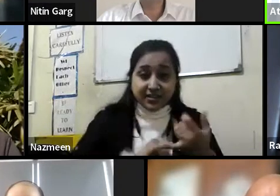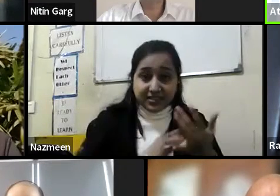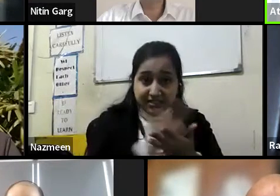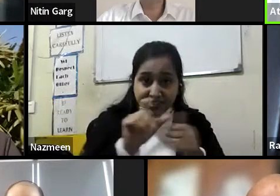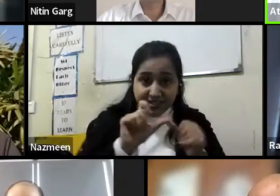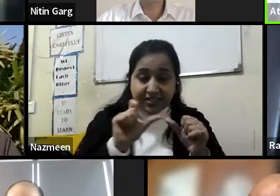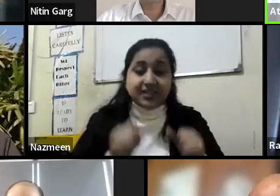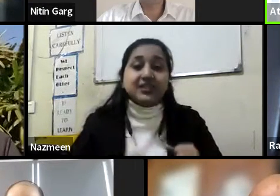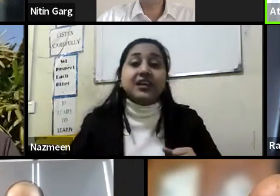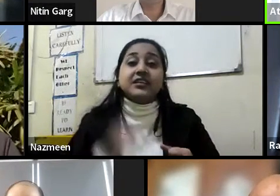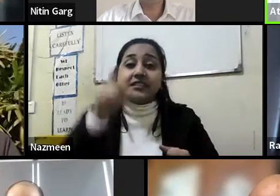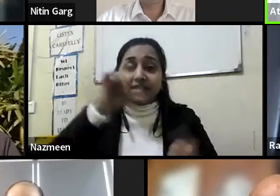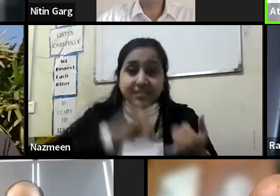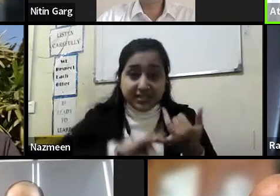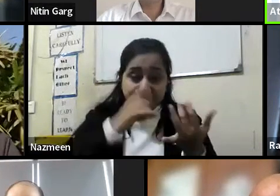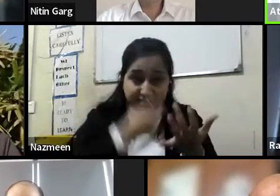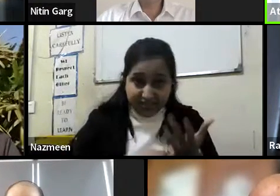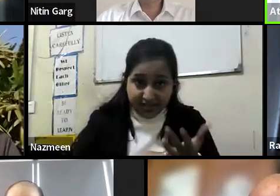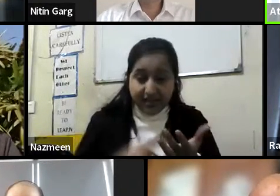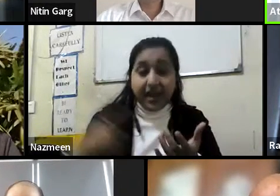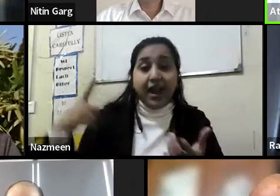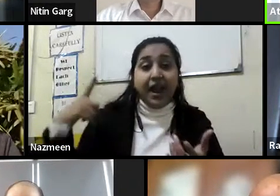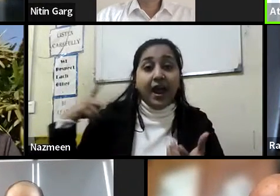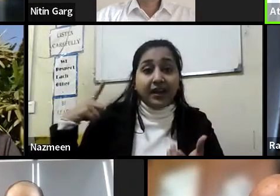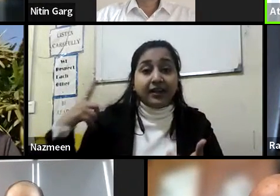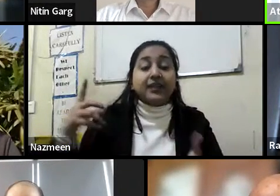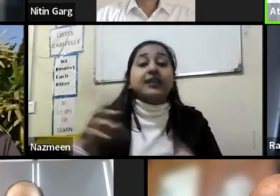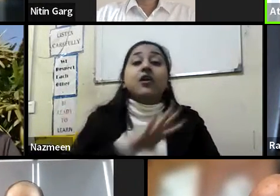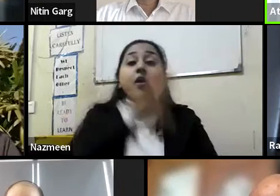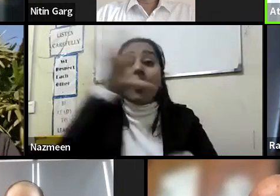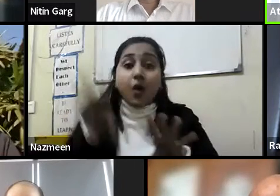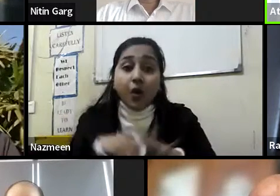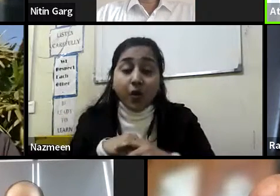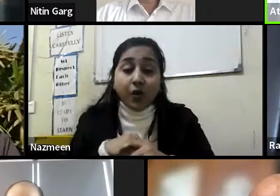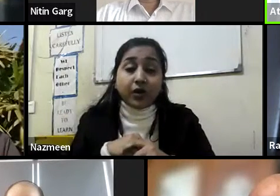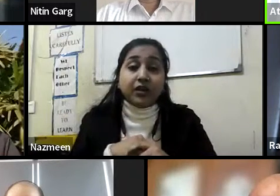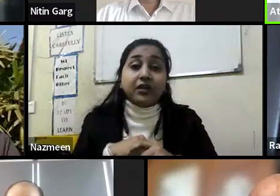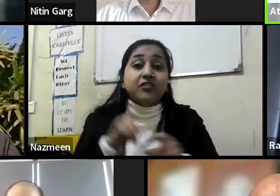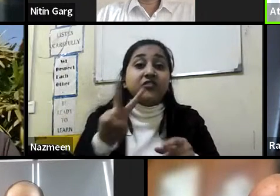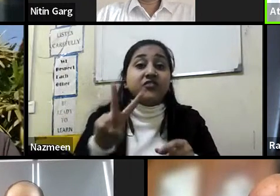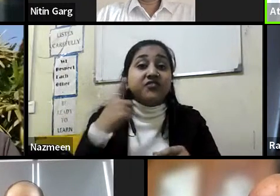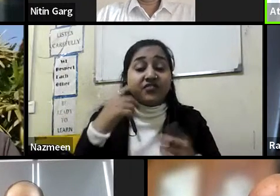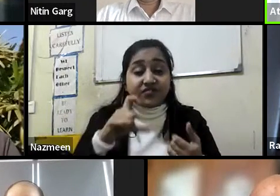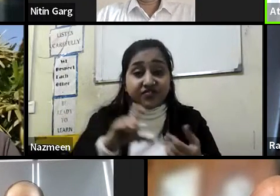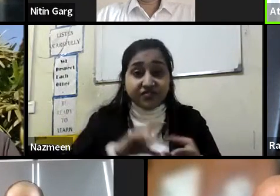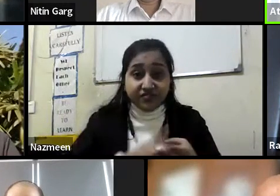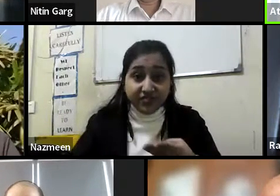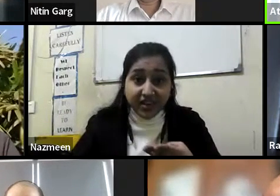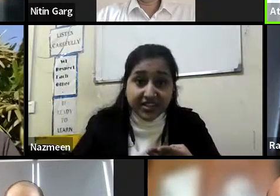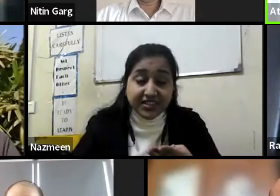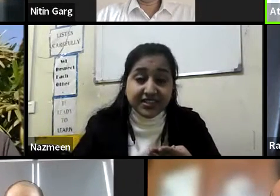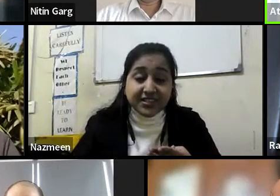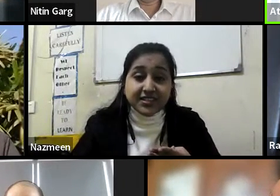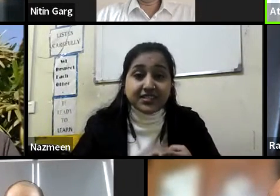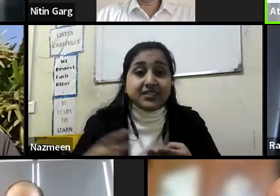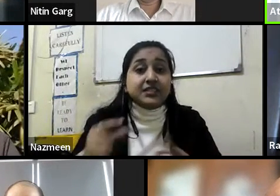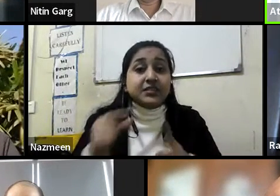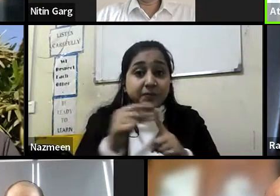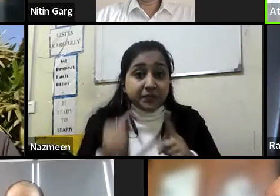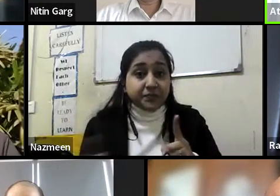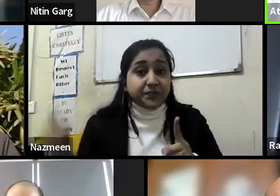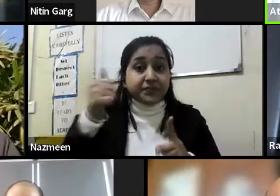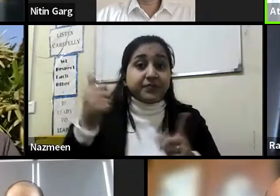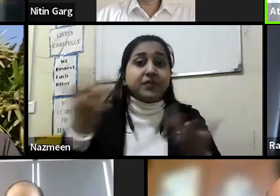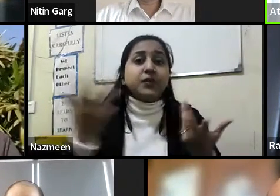Head of Powerlinks Transmission, Shamin Kutki, Vice President, Corporate Citizenship, Credit